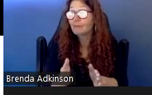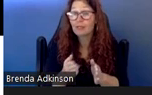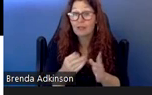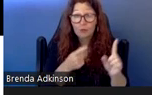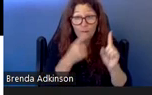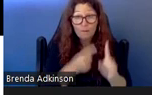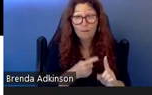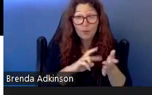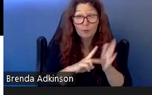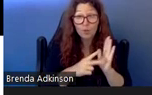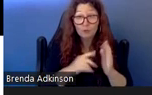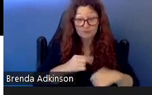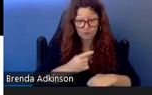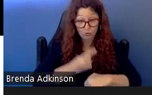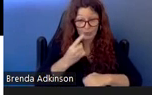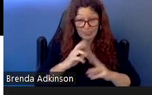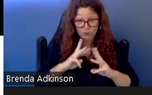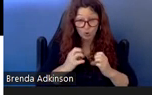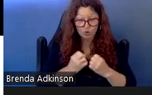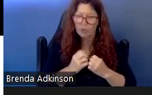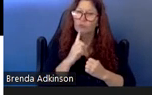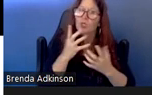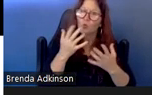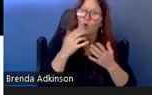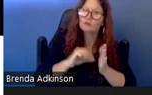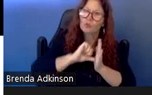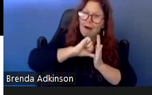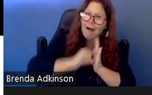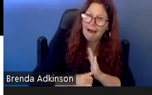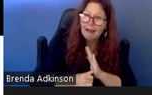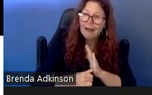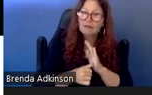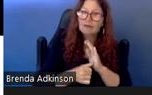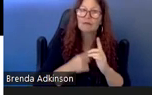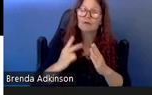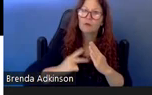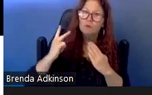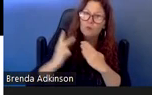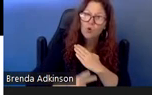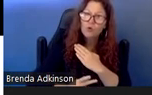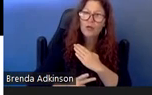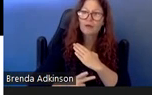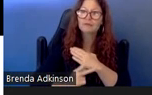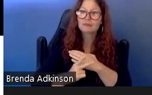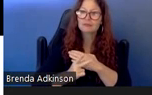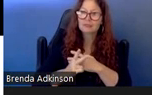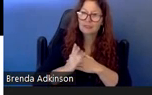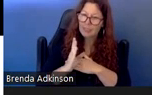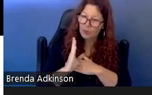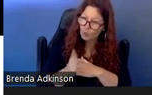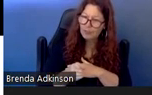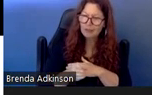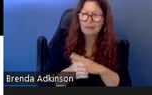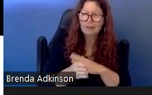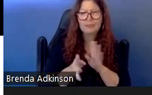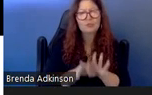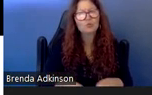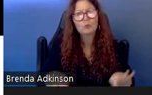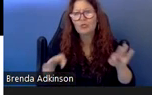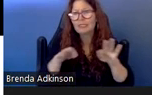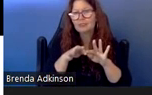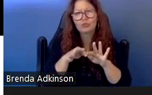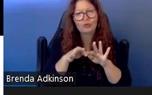today's webinar was to really highlight the programs that will be integral as we are currently in